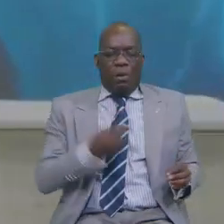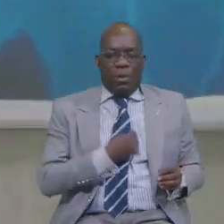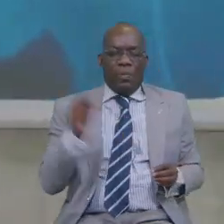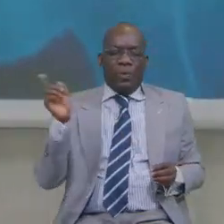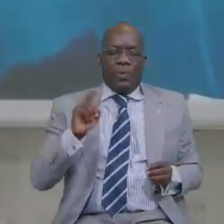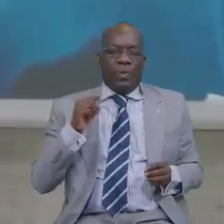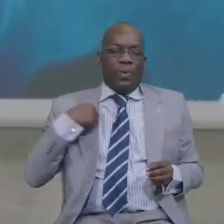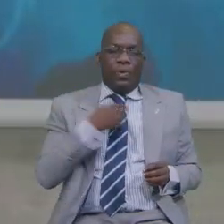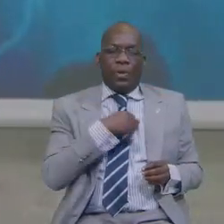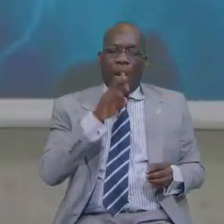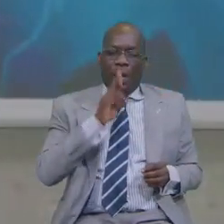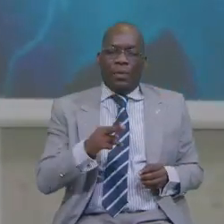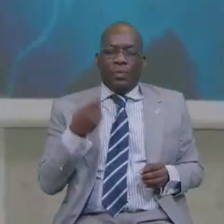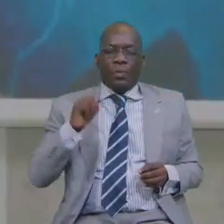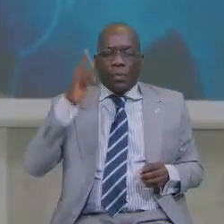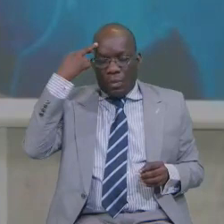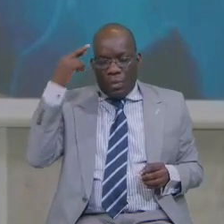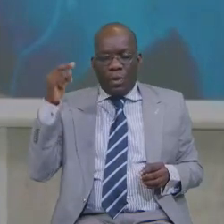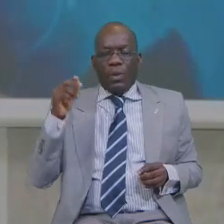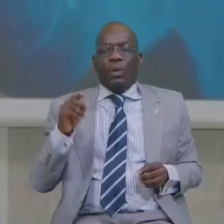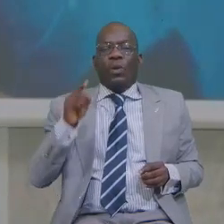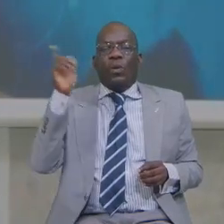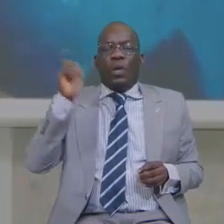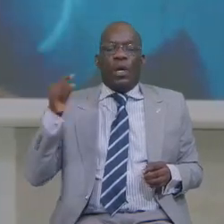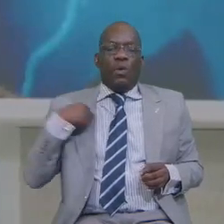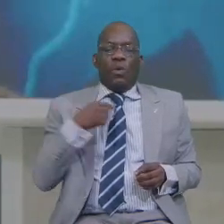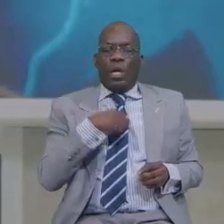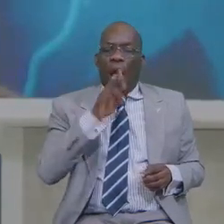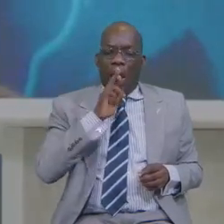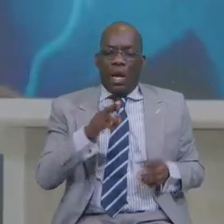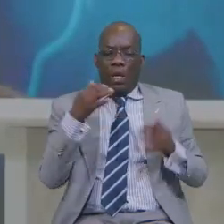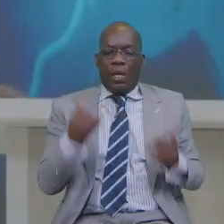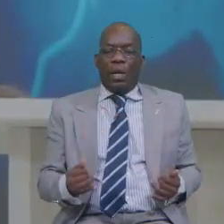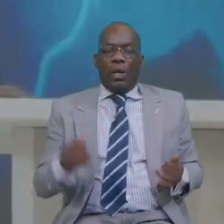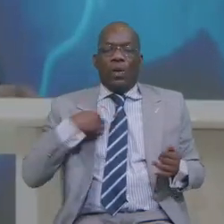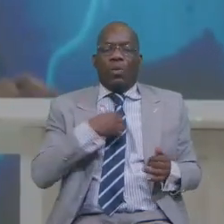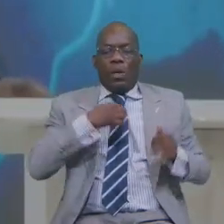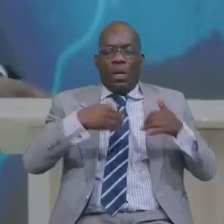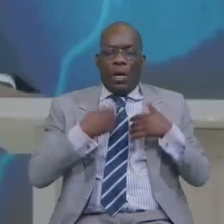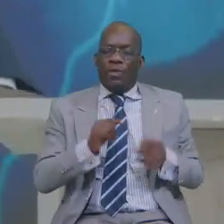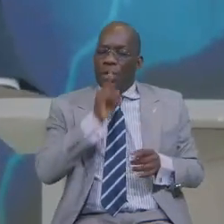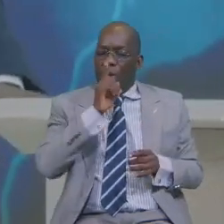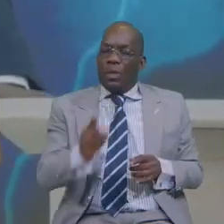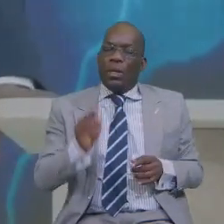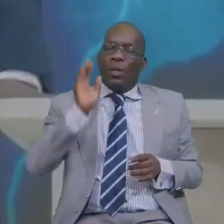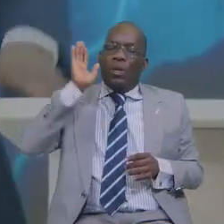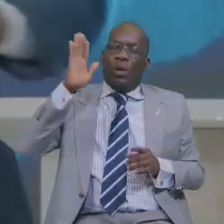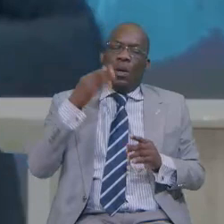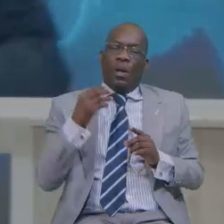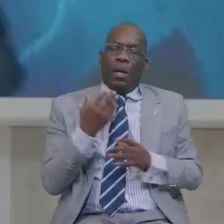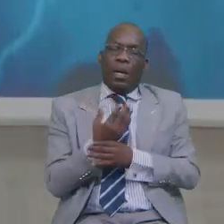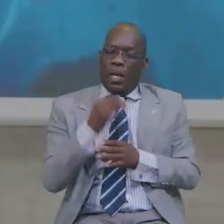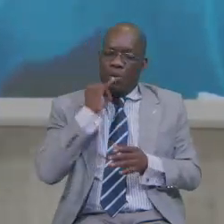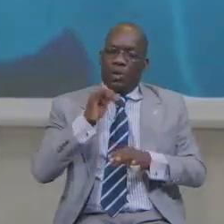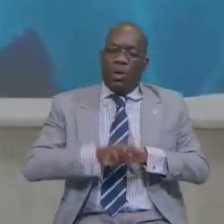us, even till now, we have that present assurance that your hand is upon every life. We're asking, oh